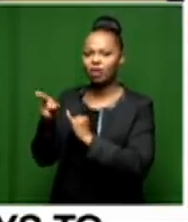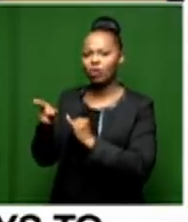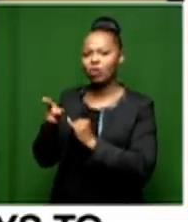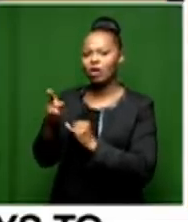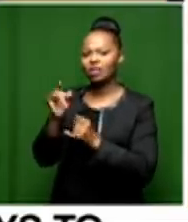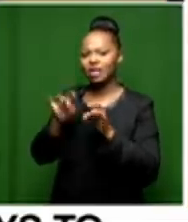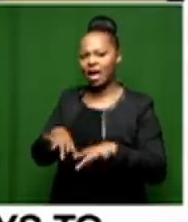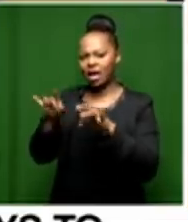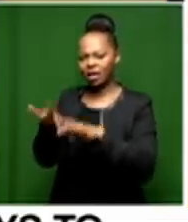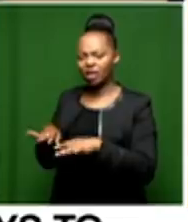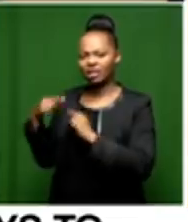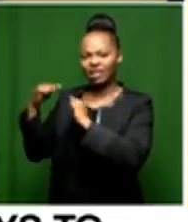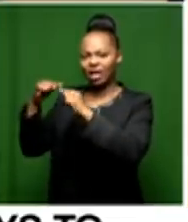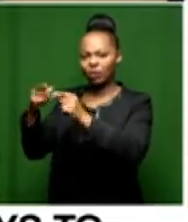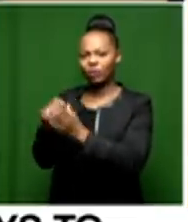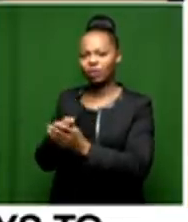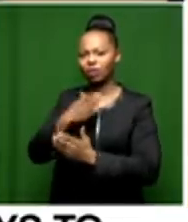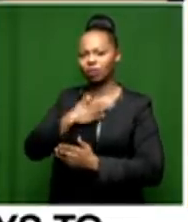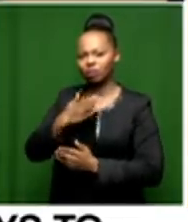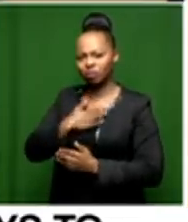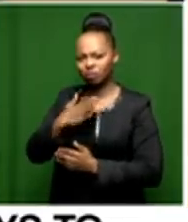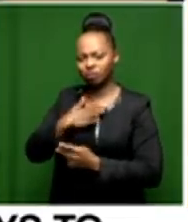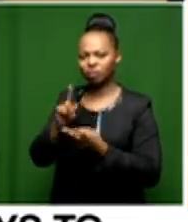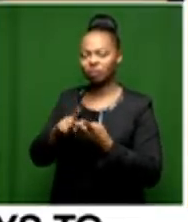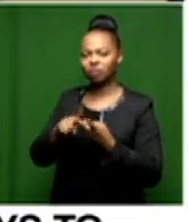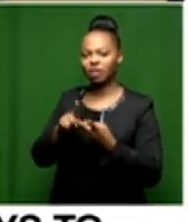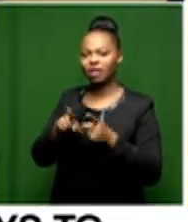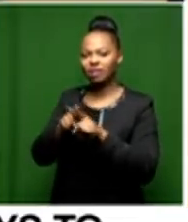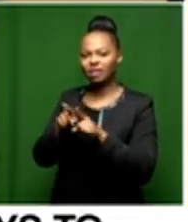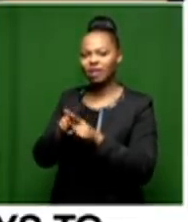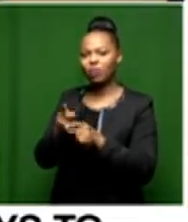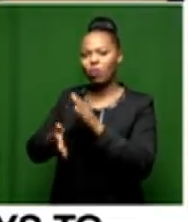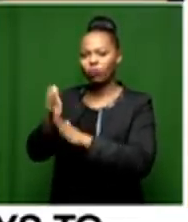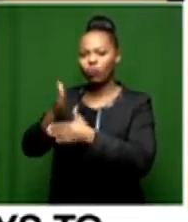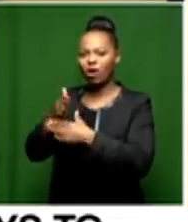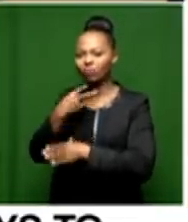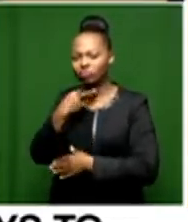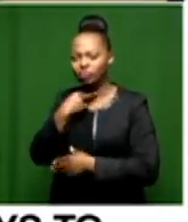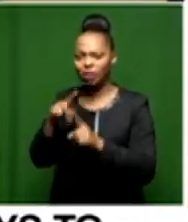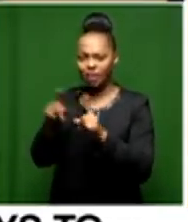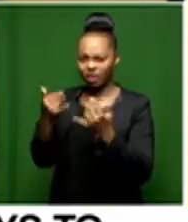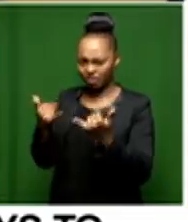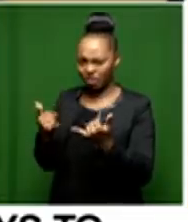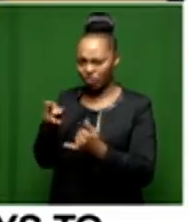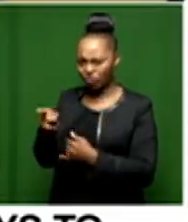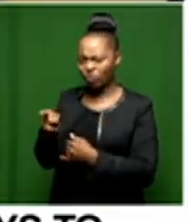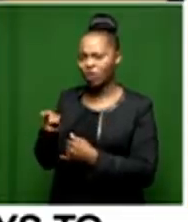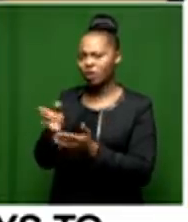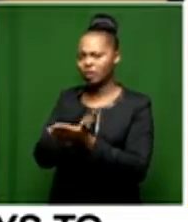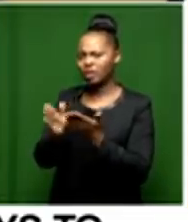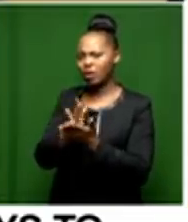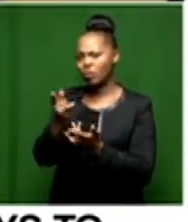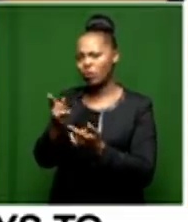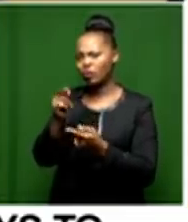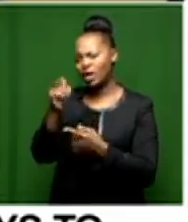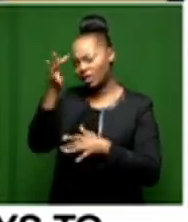and that foggy brain and not being able to get through a day of work. Are you finding now that some of those symptoms that